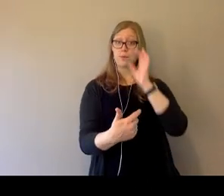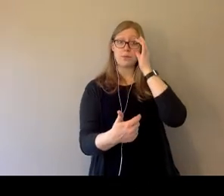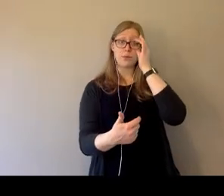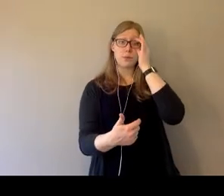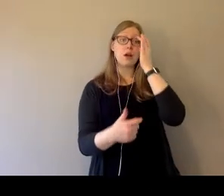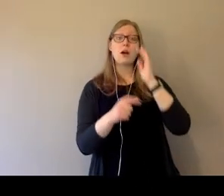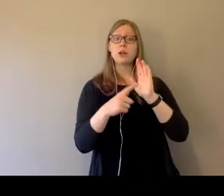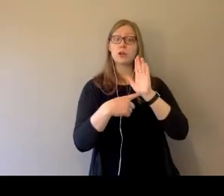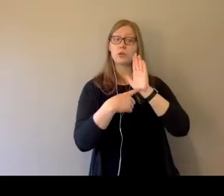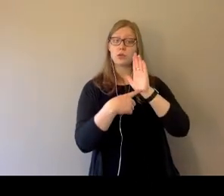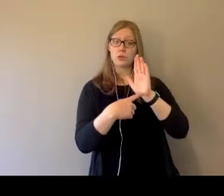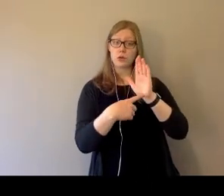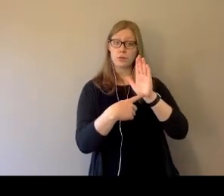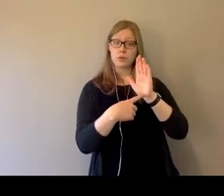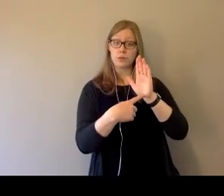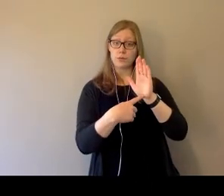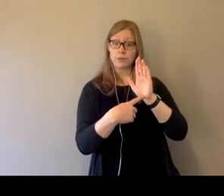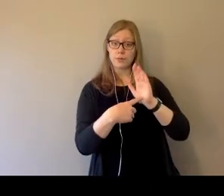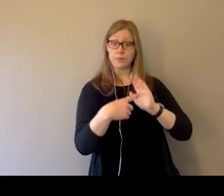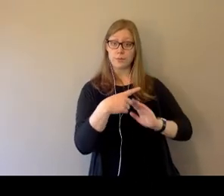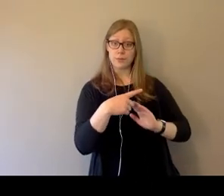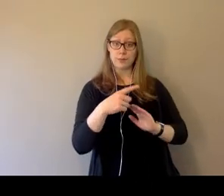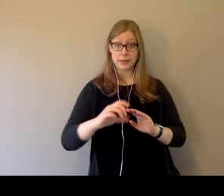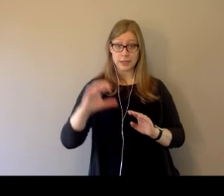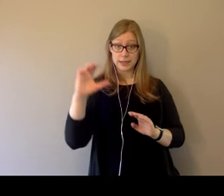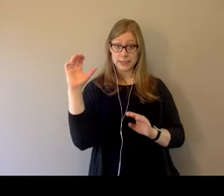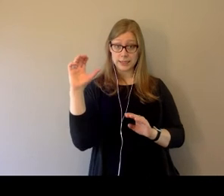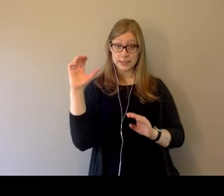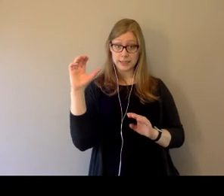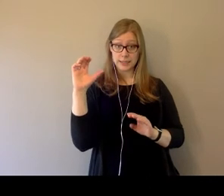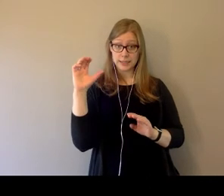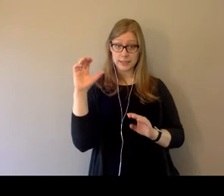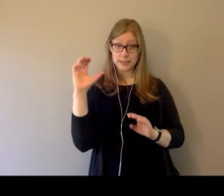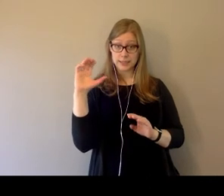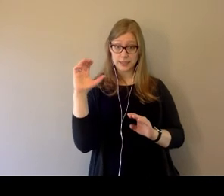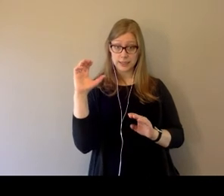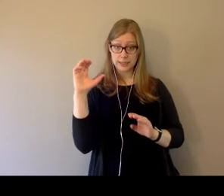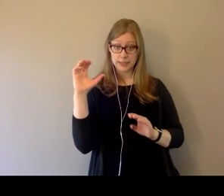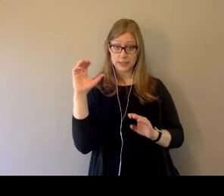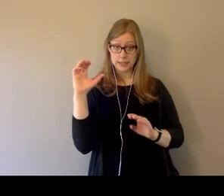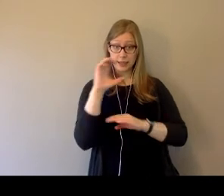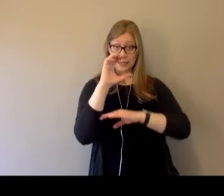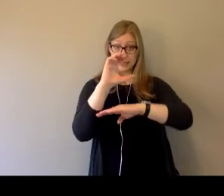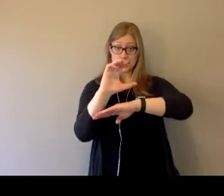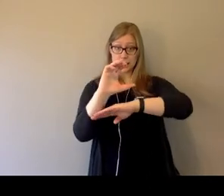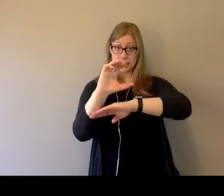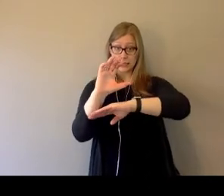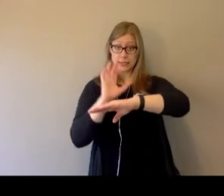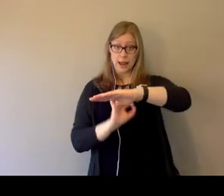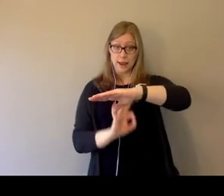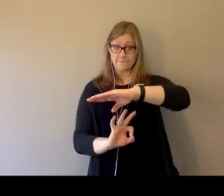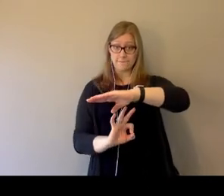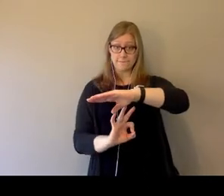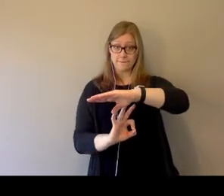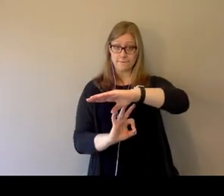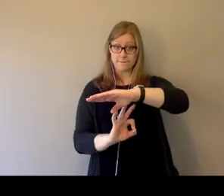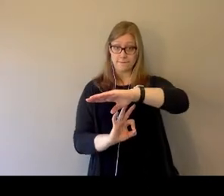to show that C to F, that proportion, or that ratio rather,